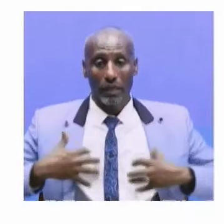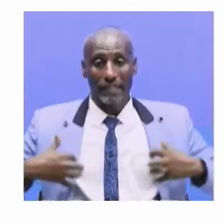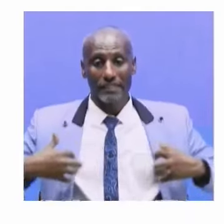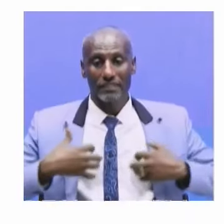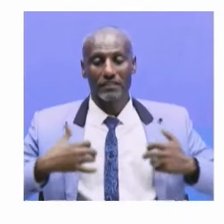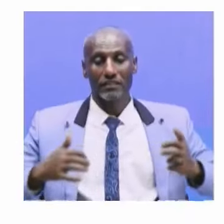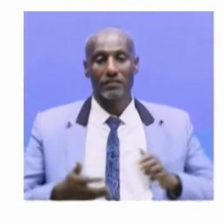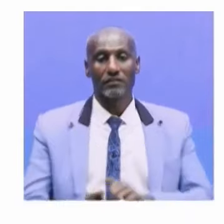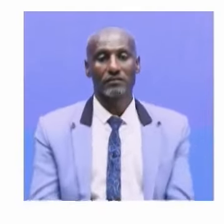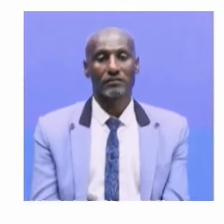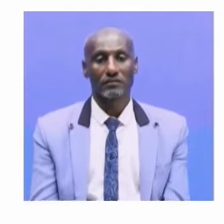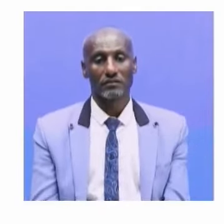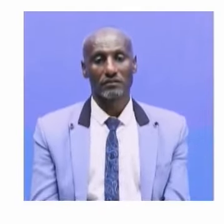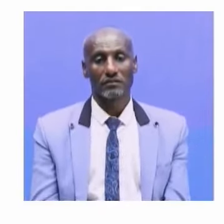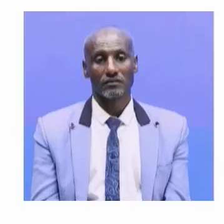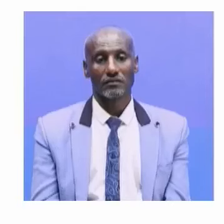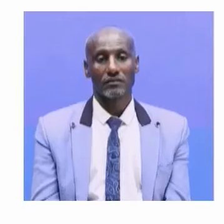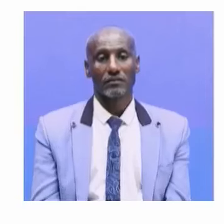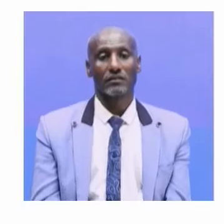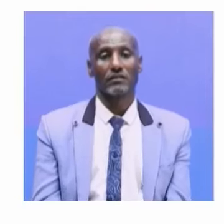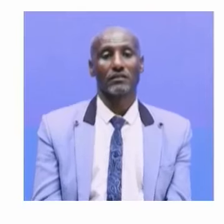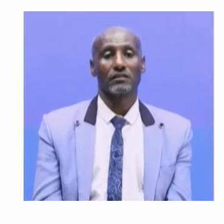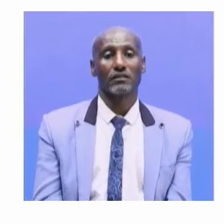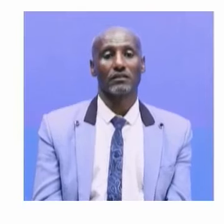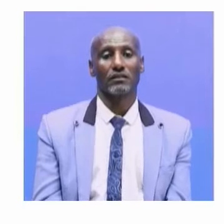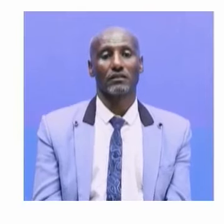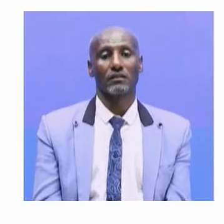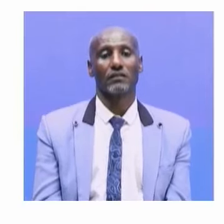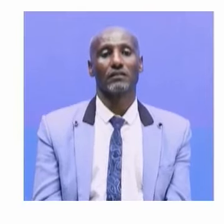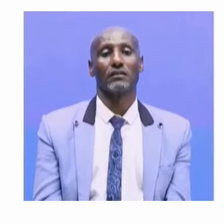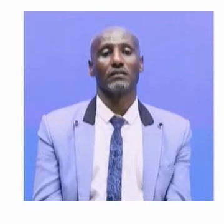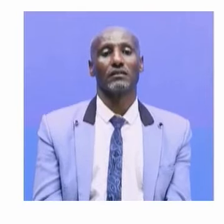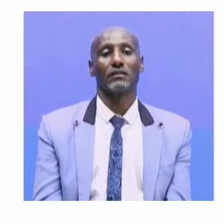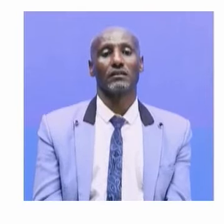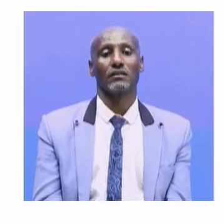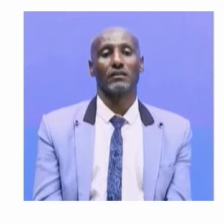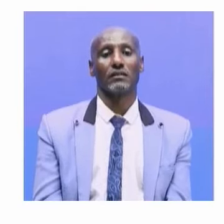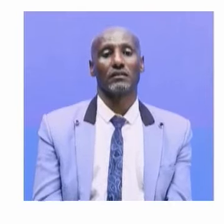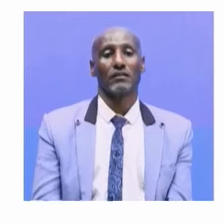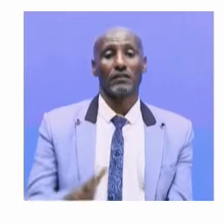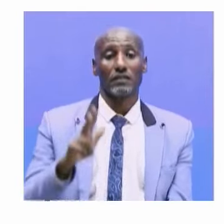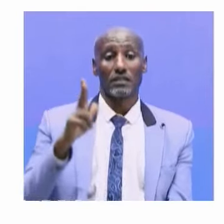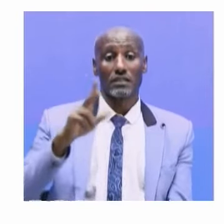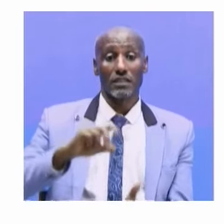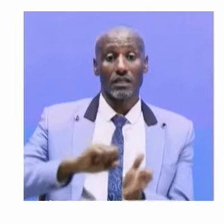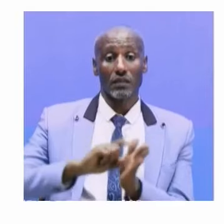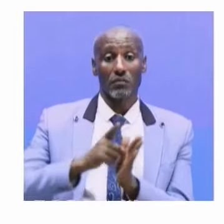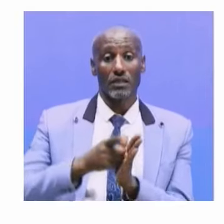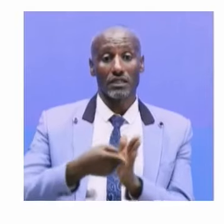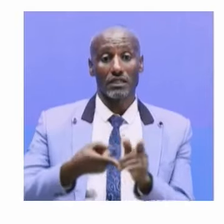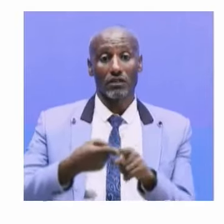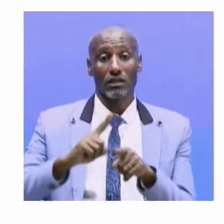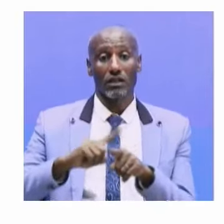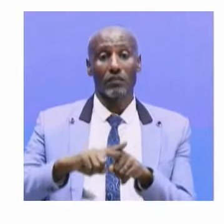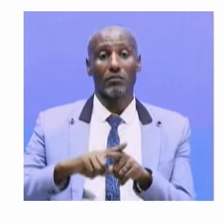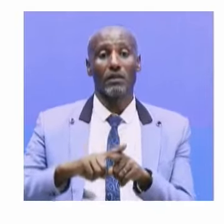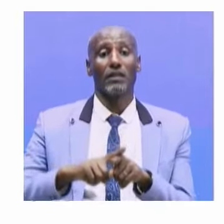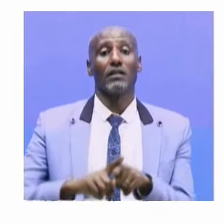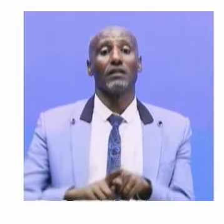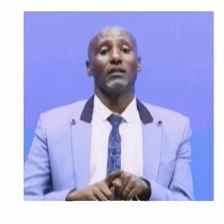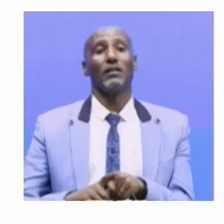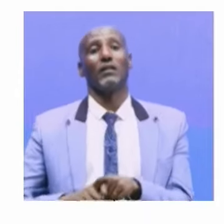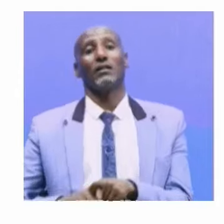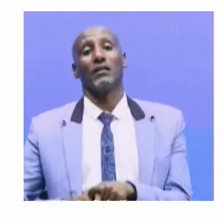So students, these are the questions, and let me give you 2 minutes, and I'll come back and I'll give you correction